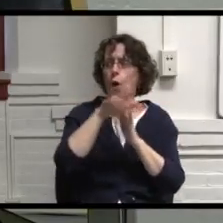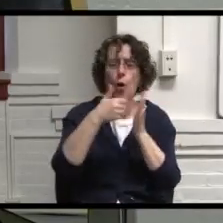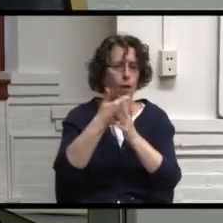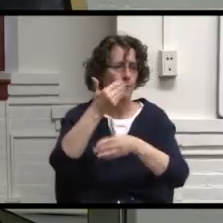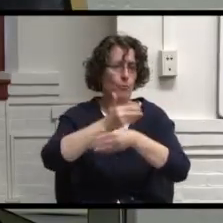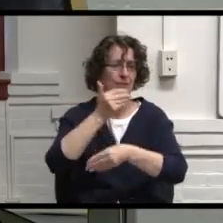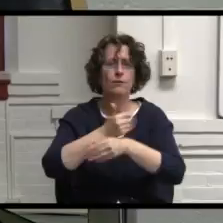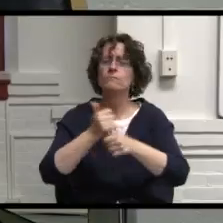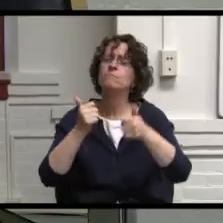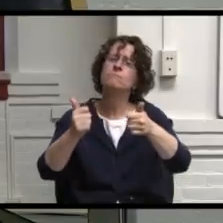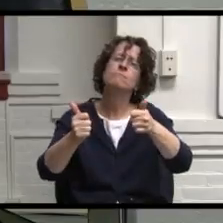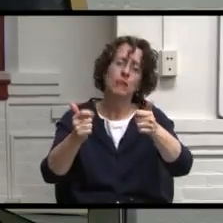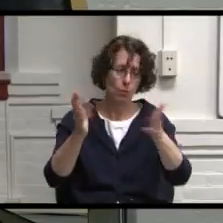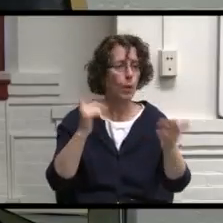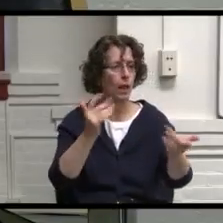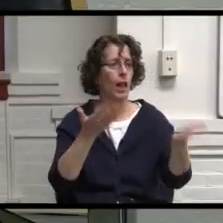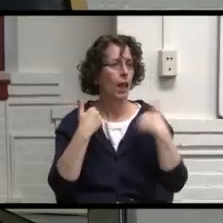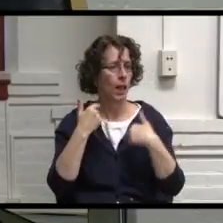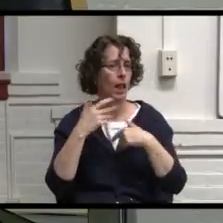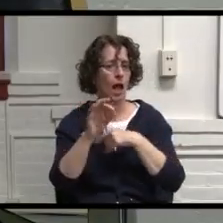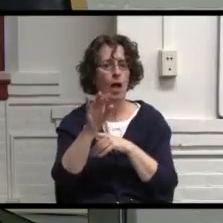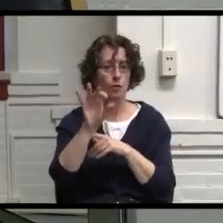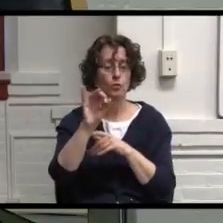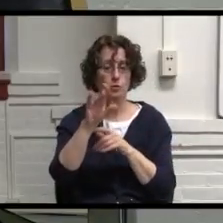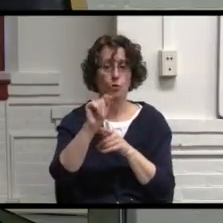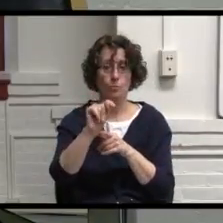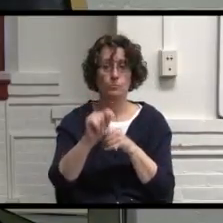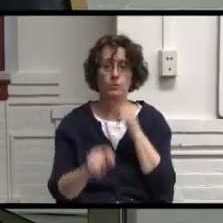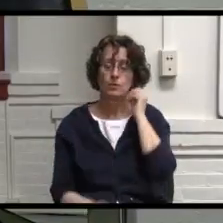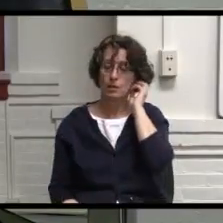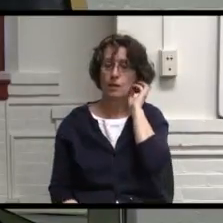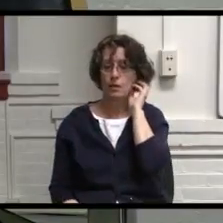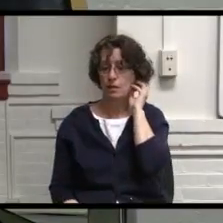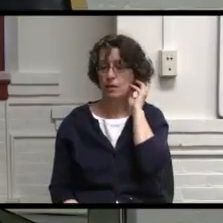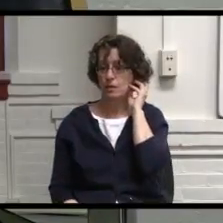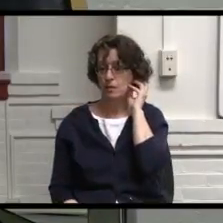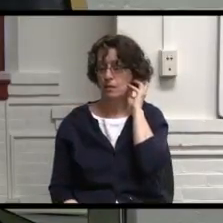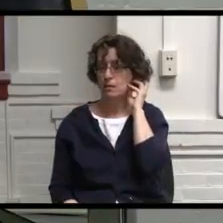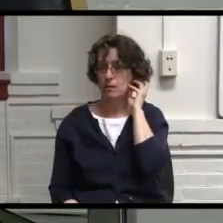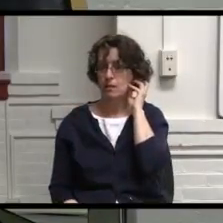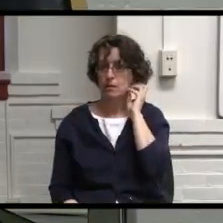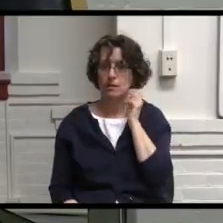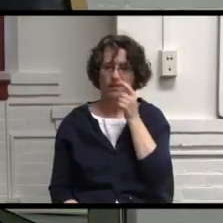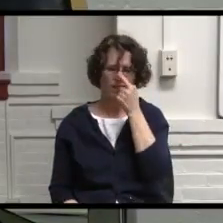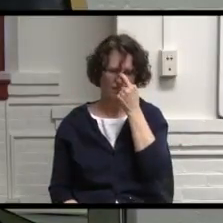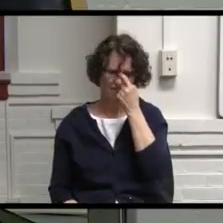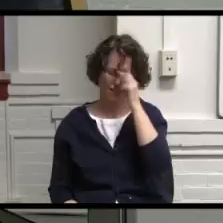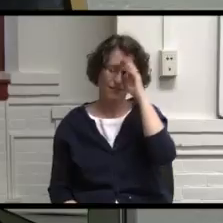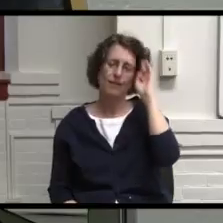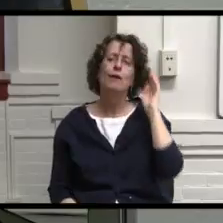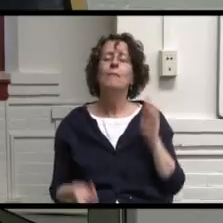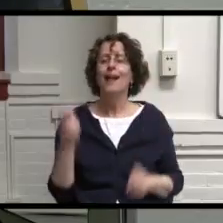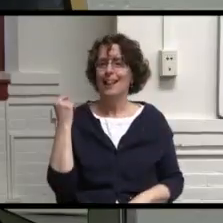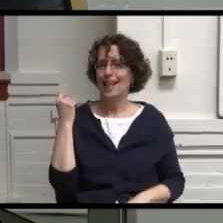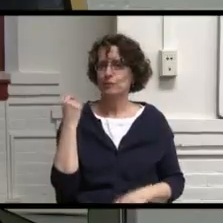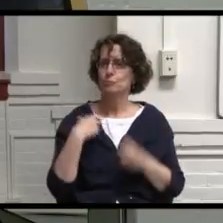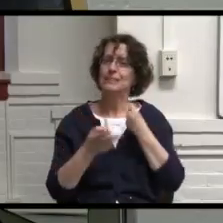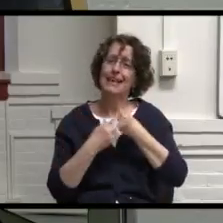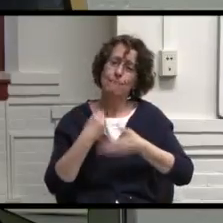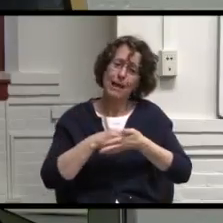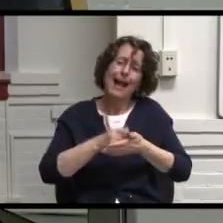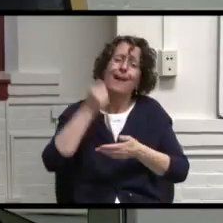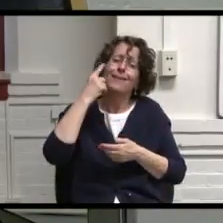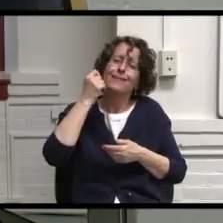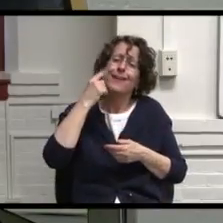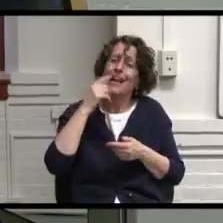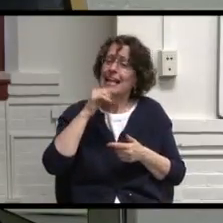spent. But we were very happy this past year I know Mother Nature was very nice to us,